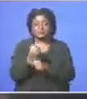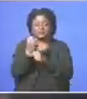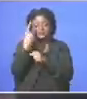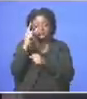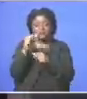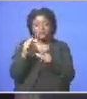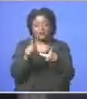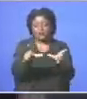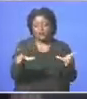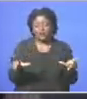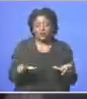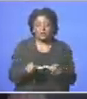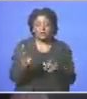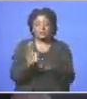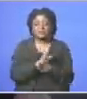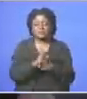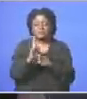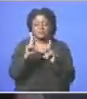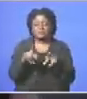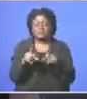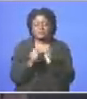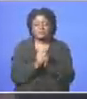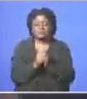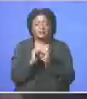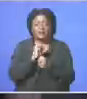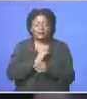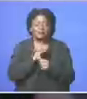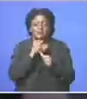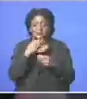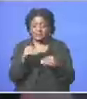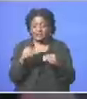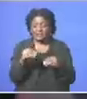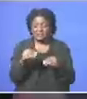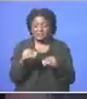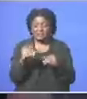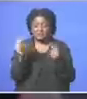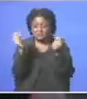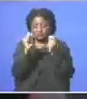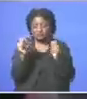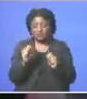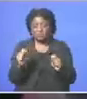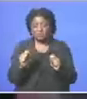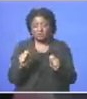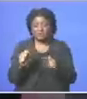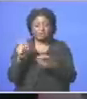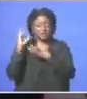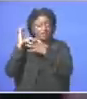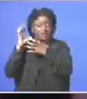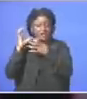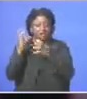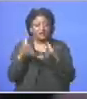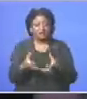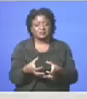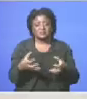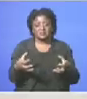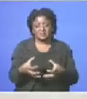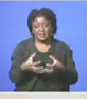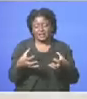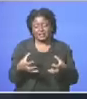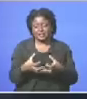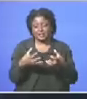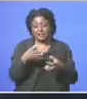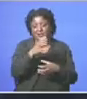Well, I'm selling tropical kong salads, regular scotch kong salads. I have benny cake, coconut cake.